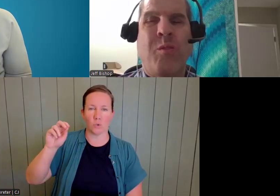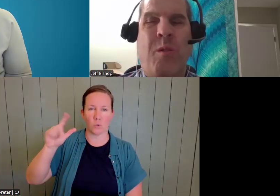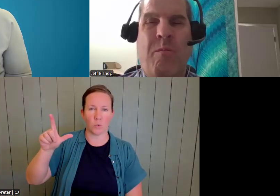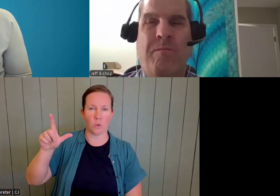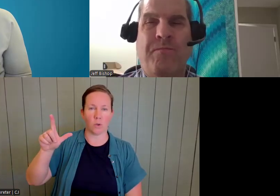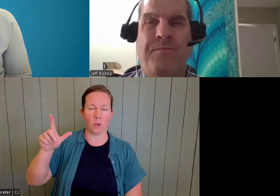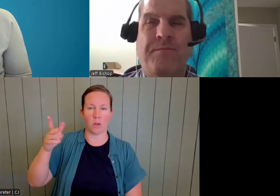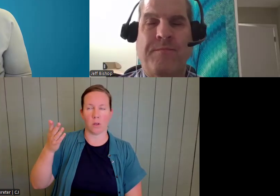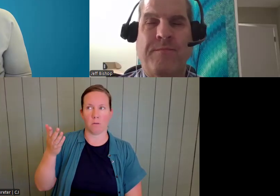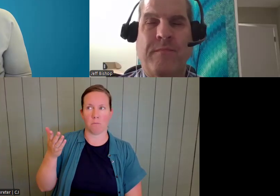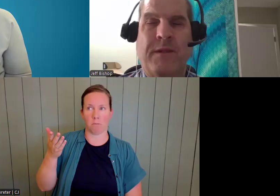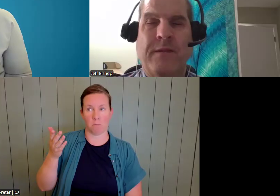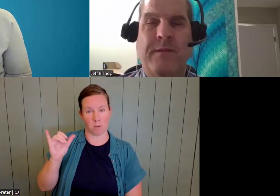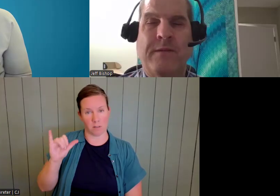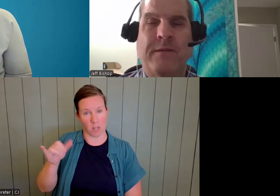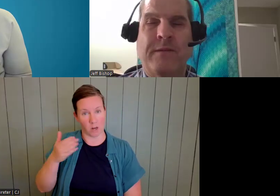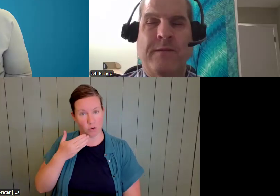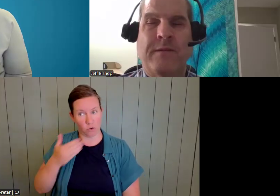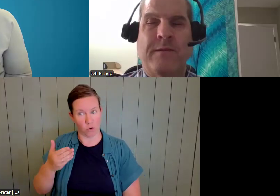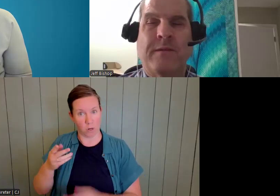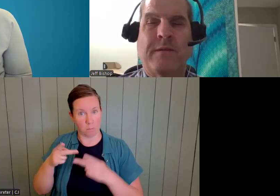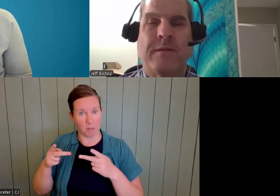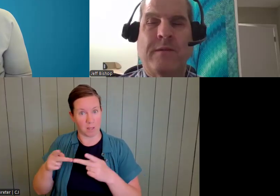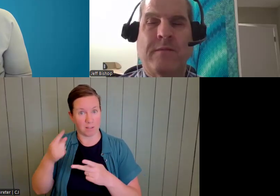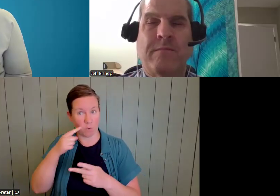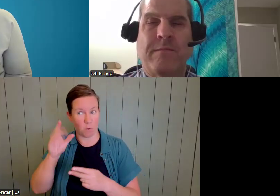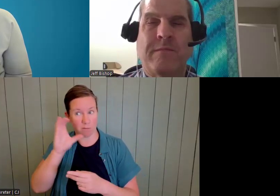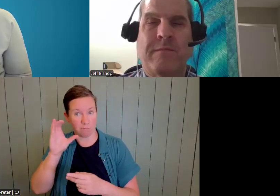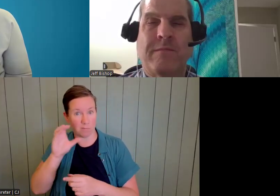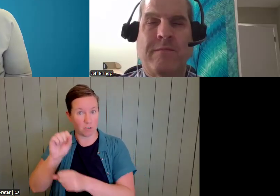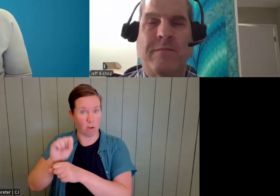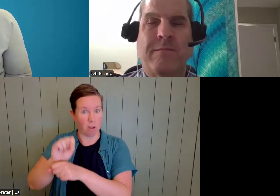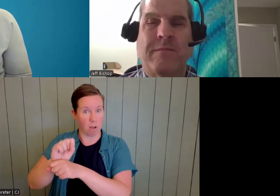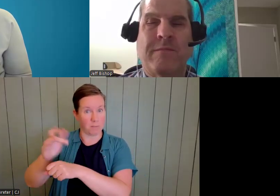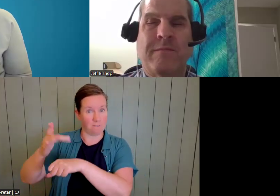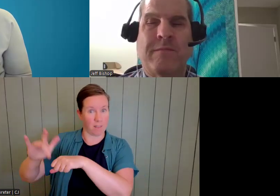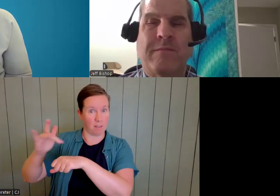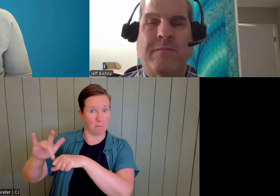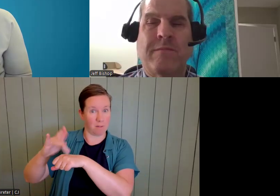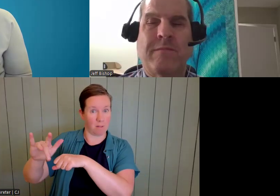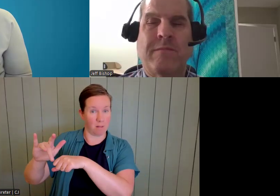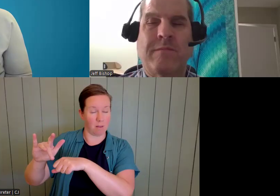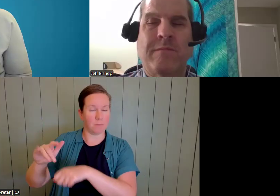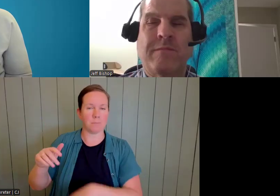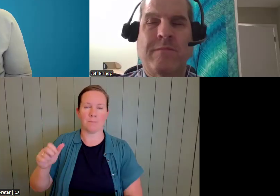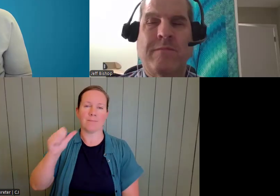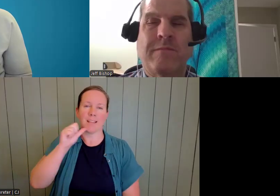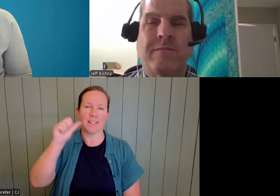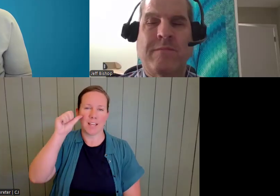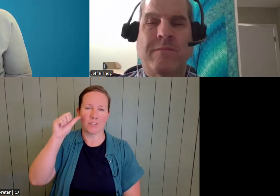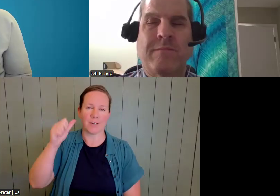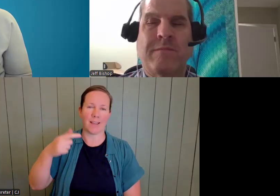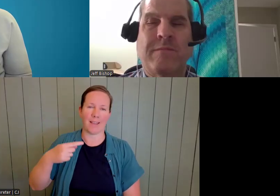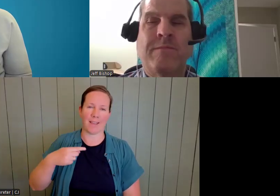find like job opportunity? Like yesterday I said like I wanted to possibly be like an assistive